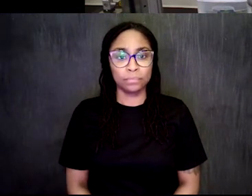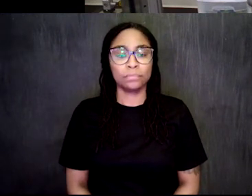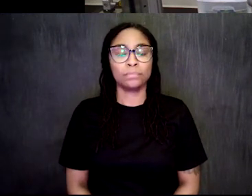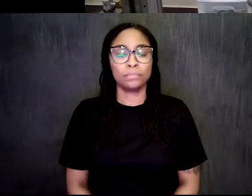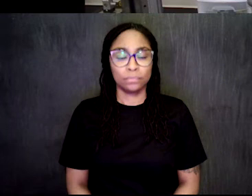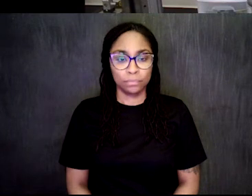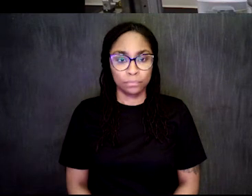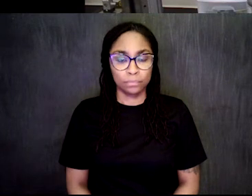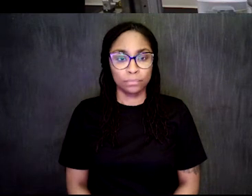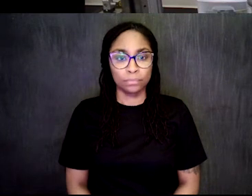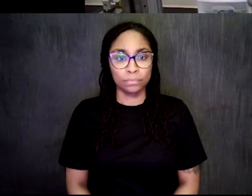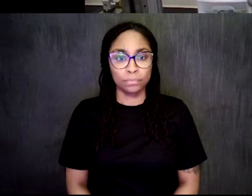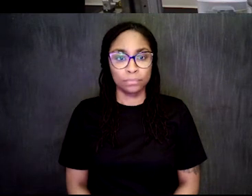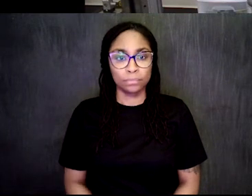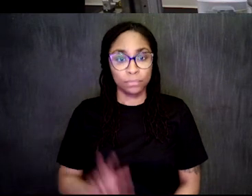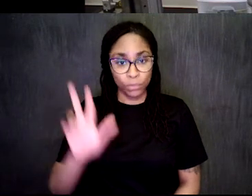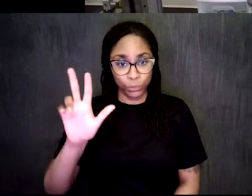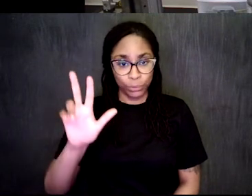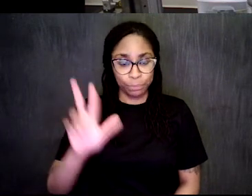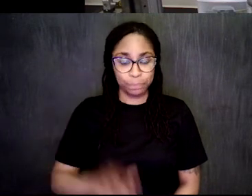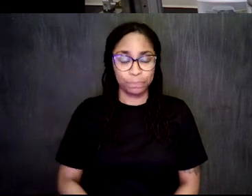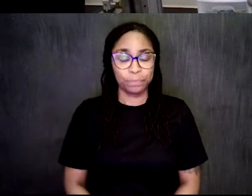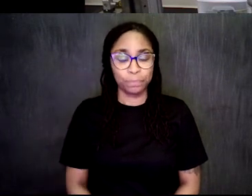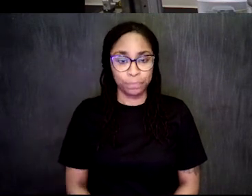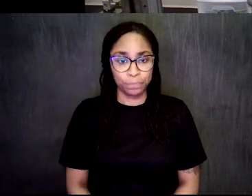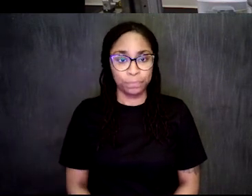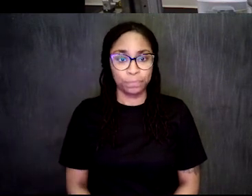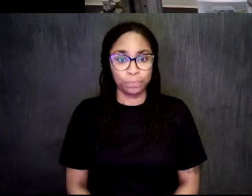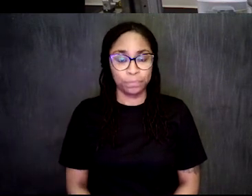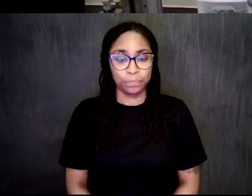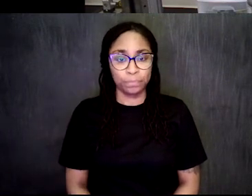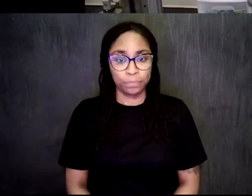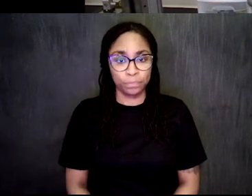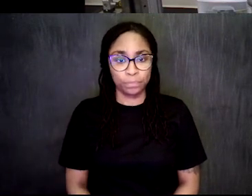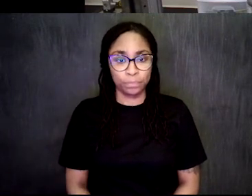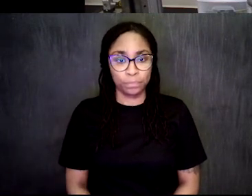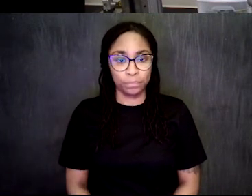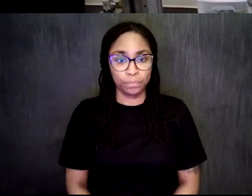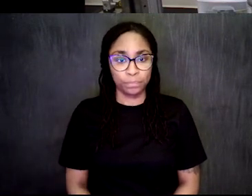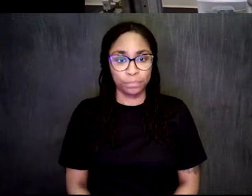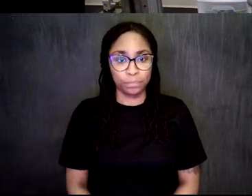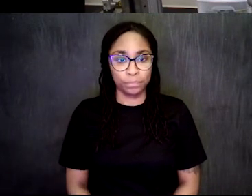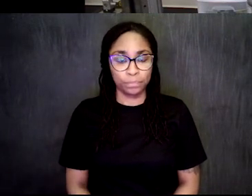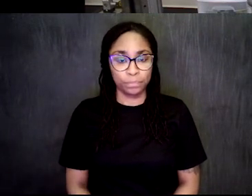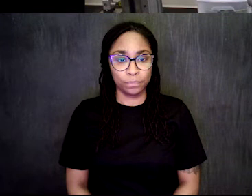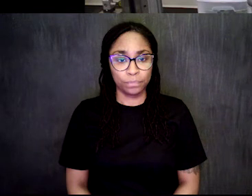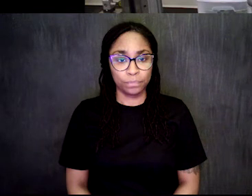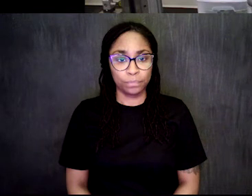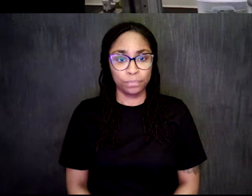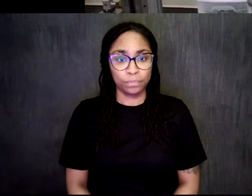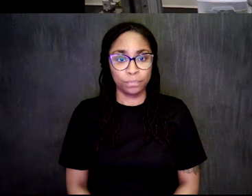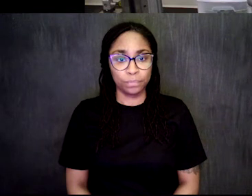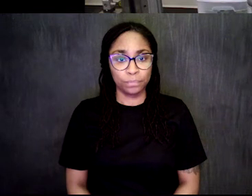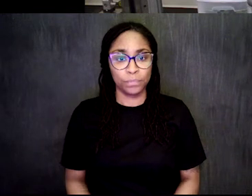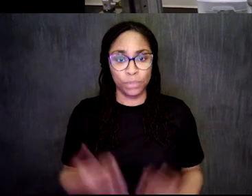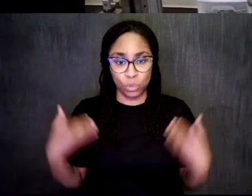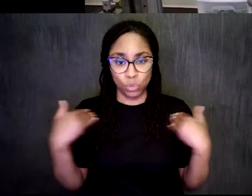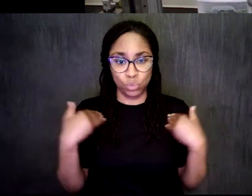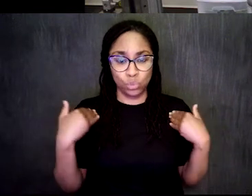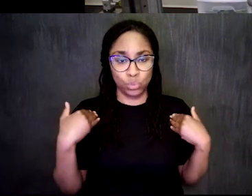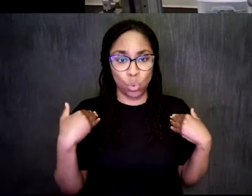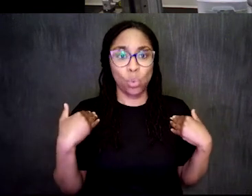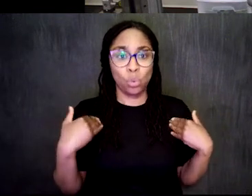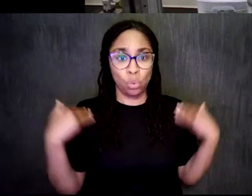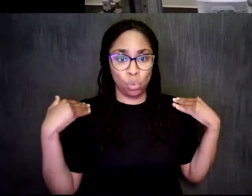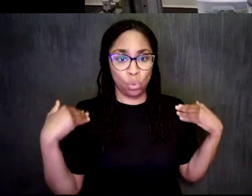Good. And out. 3. Good. Remember your positioning. Try to keep the shoulders above the hands.